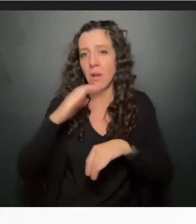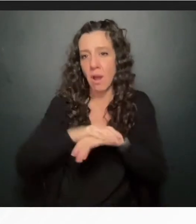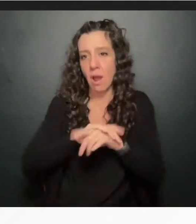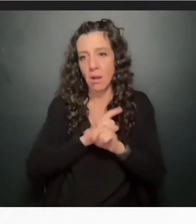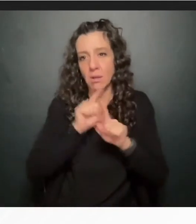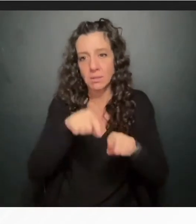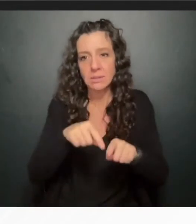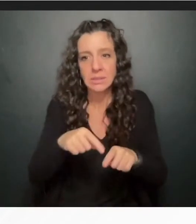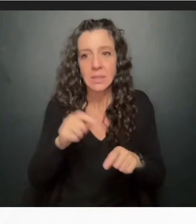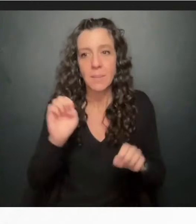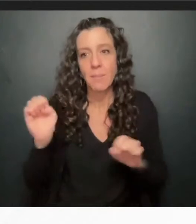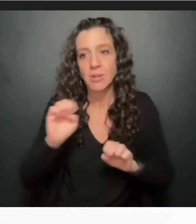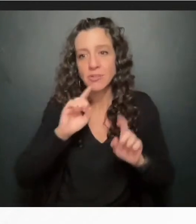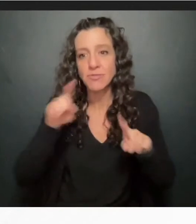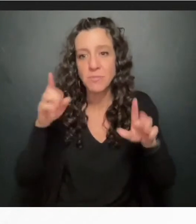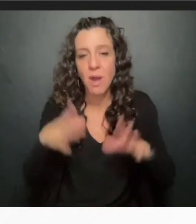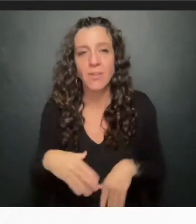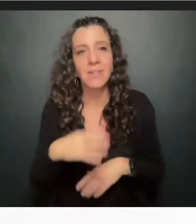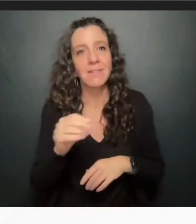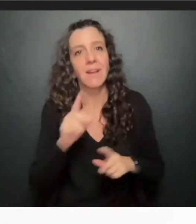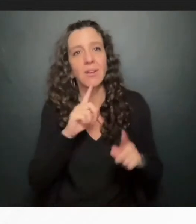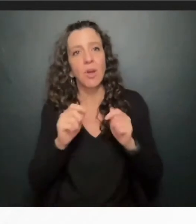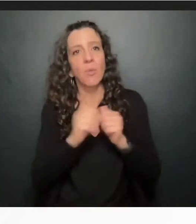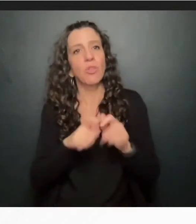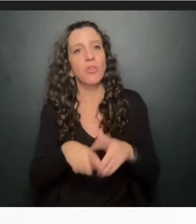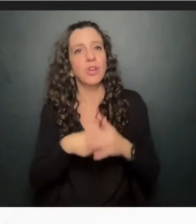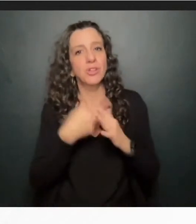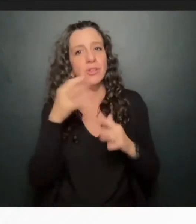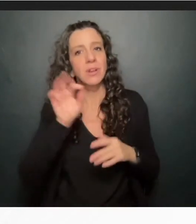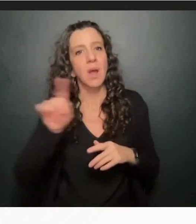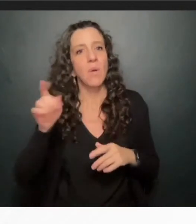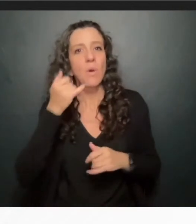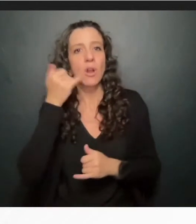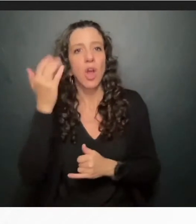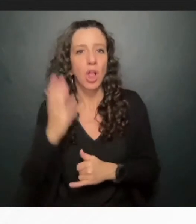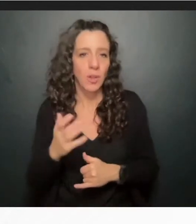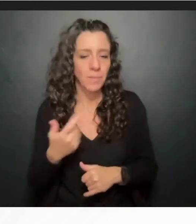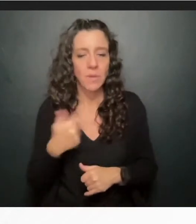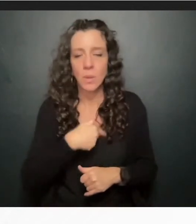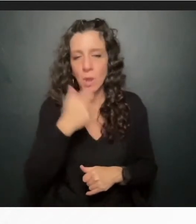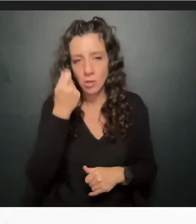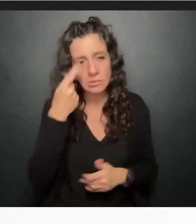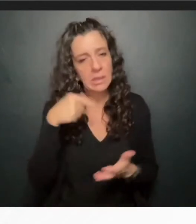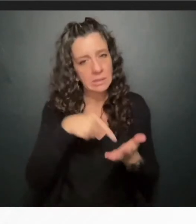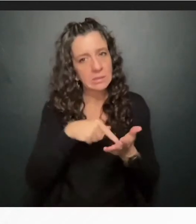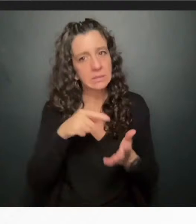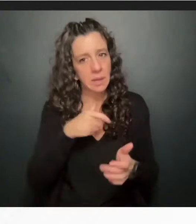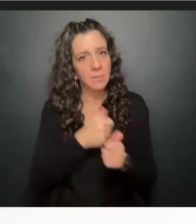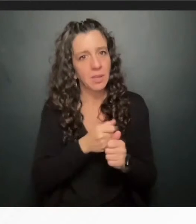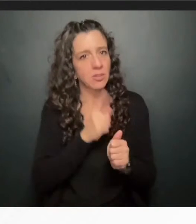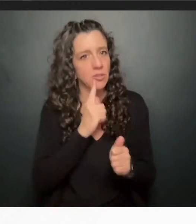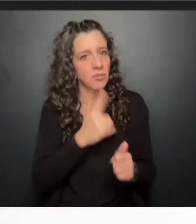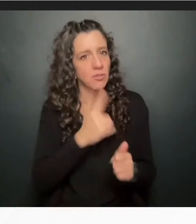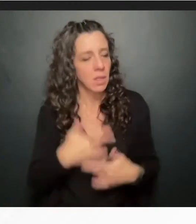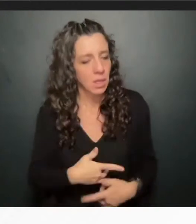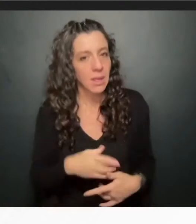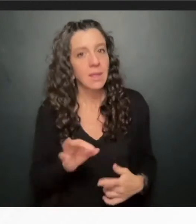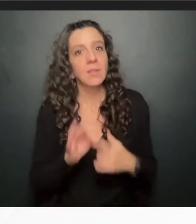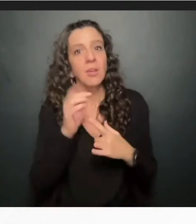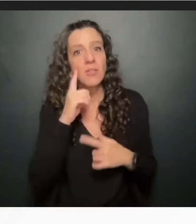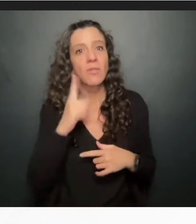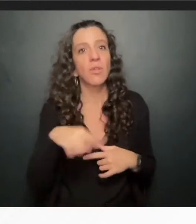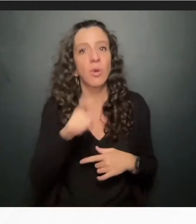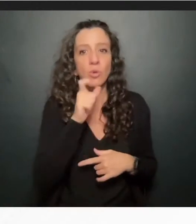and speaking with the original 911 callers. We understand how distressing these updates are, particularly for those